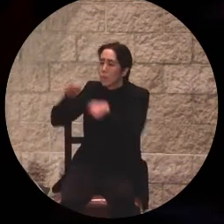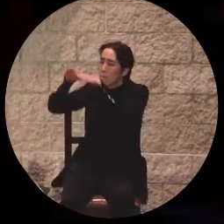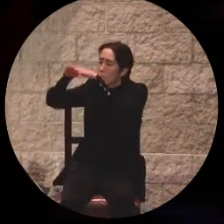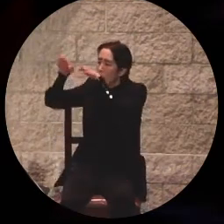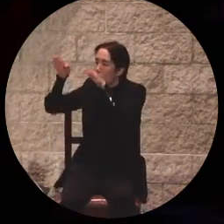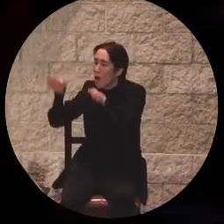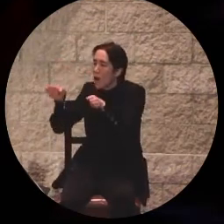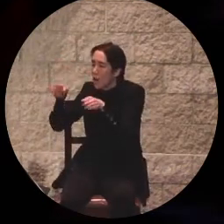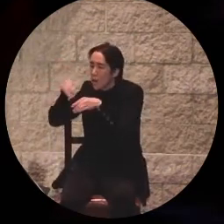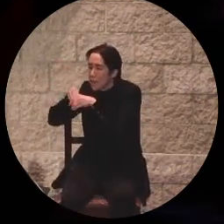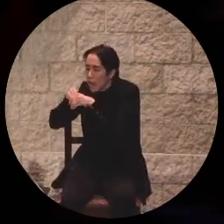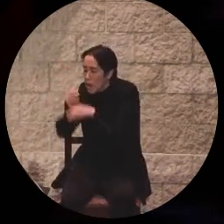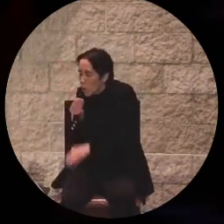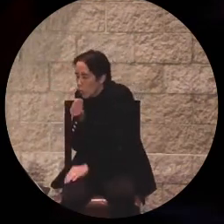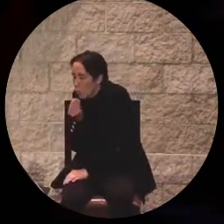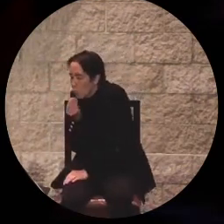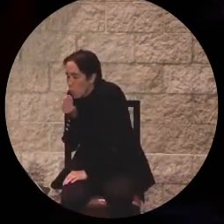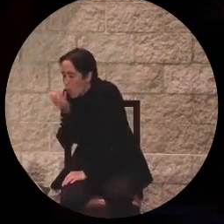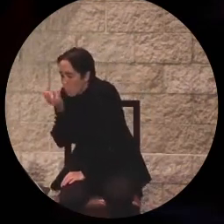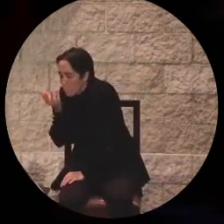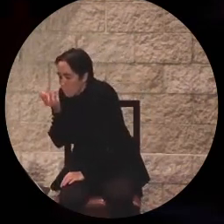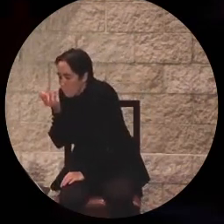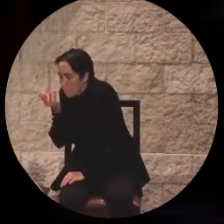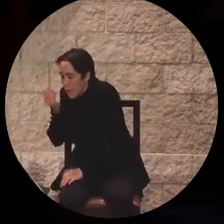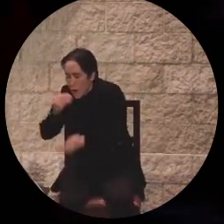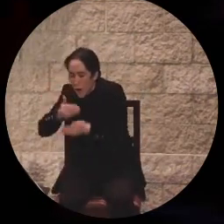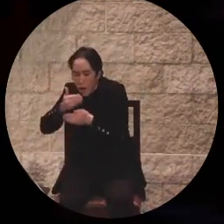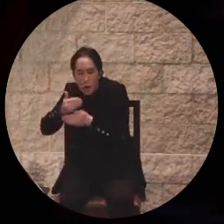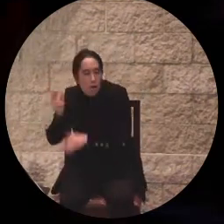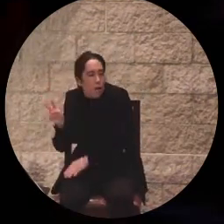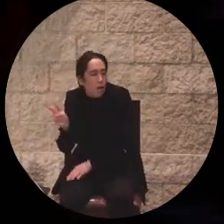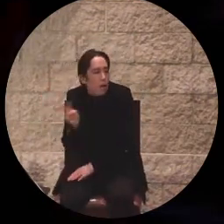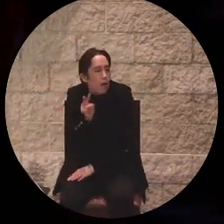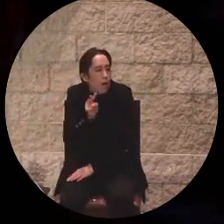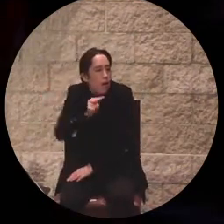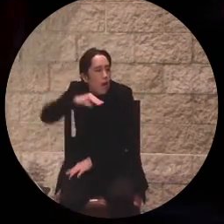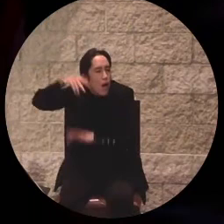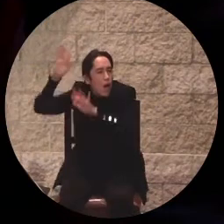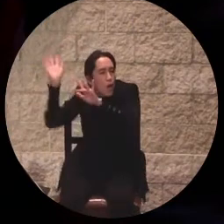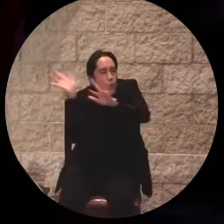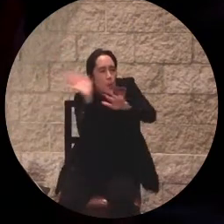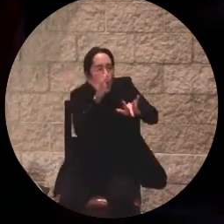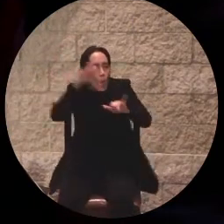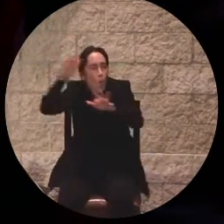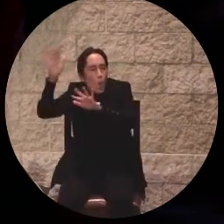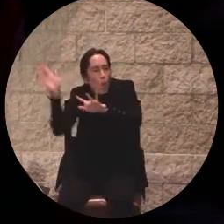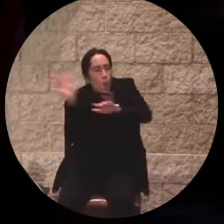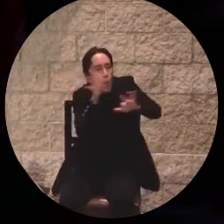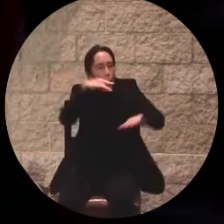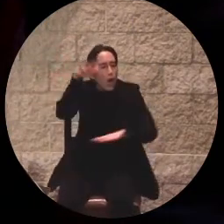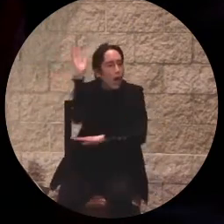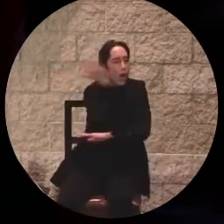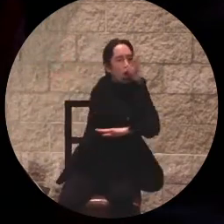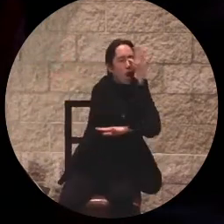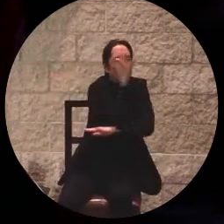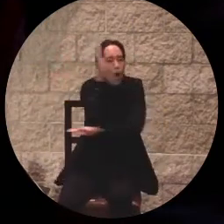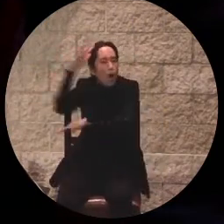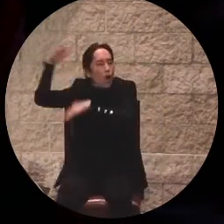From the warmth of my cabin, I see the snow wind through